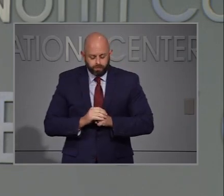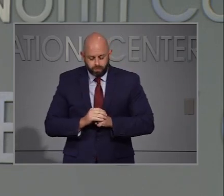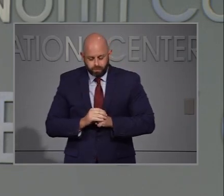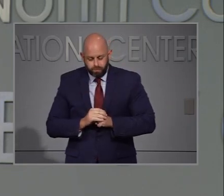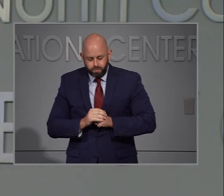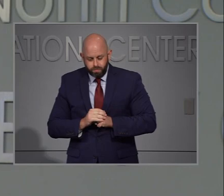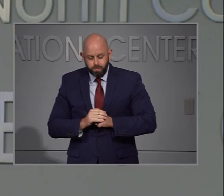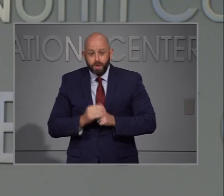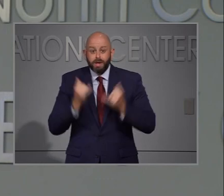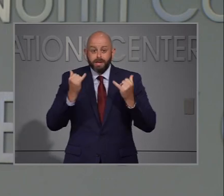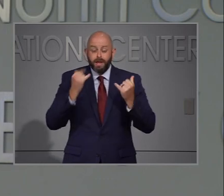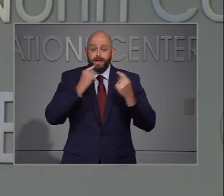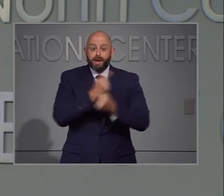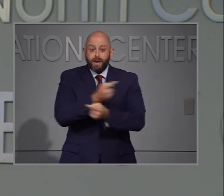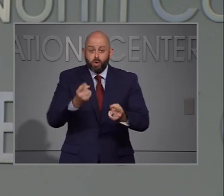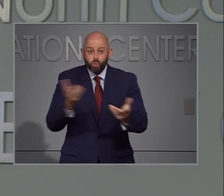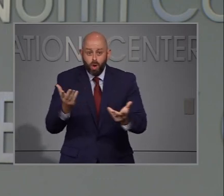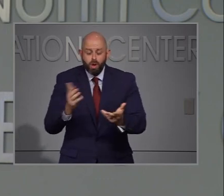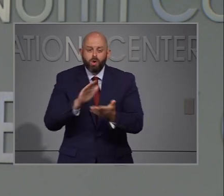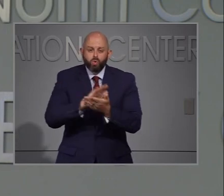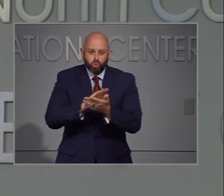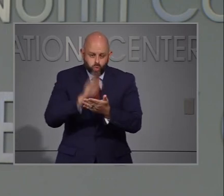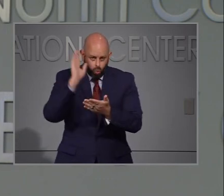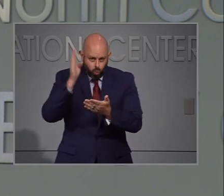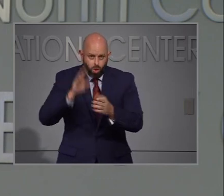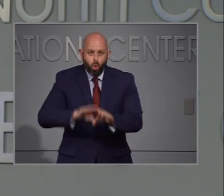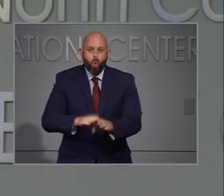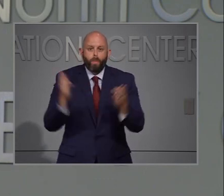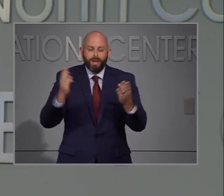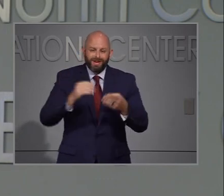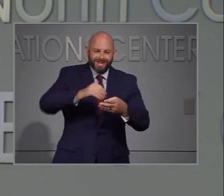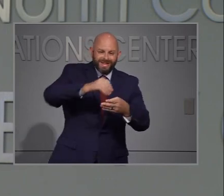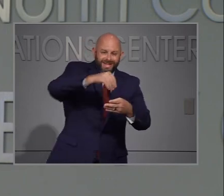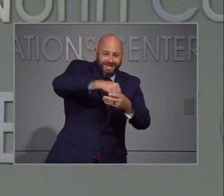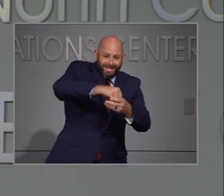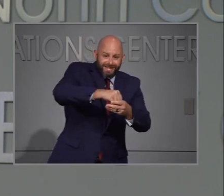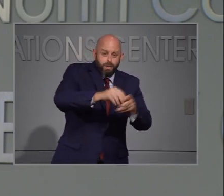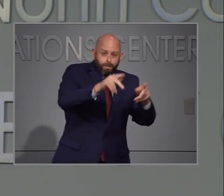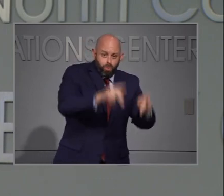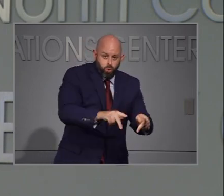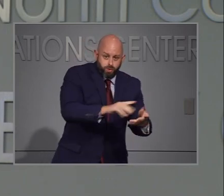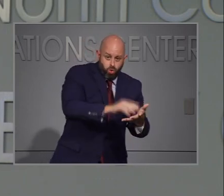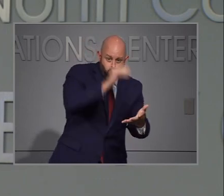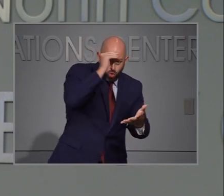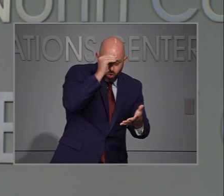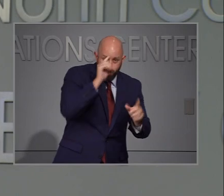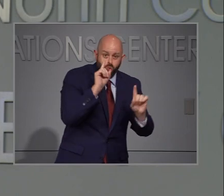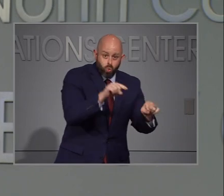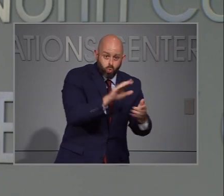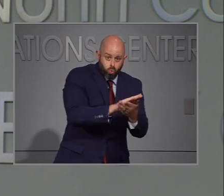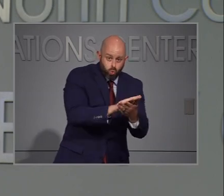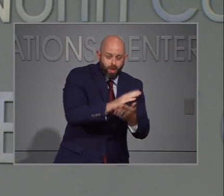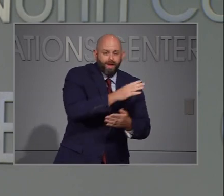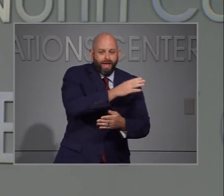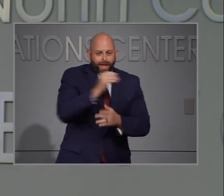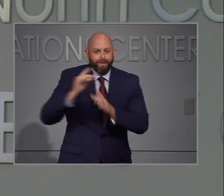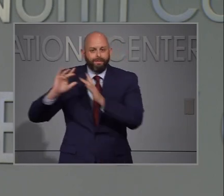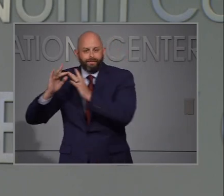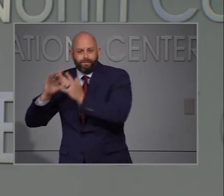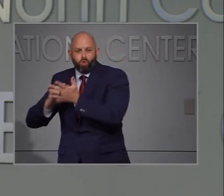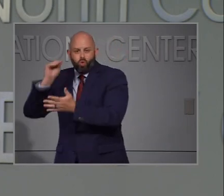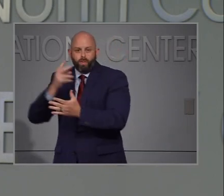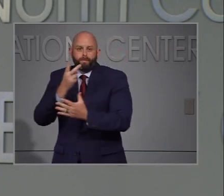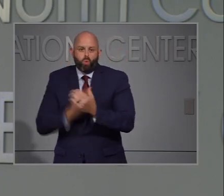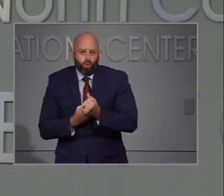North Carolina schools will be open for both in-person and remote learning with key safety precautions